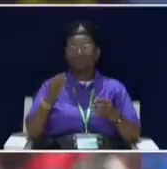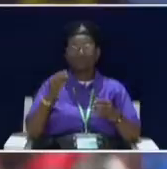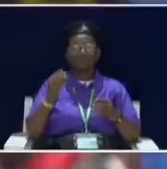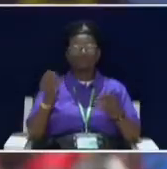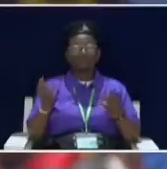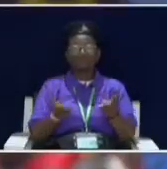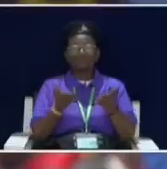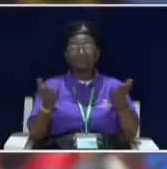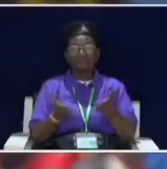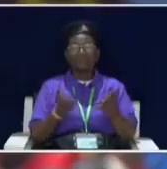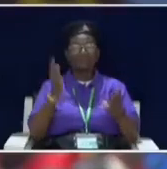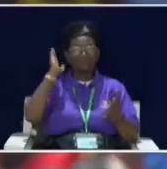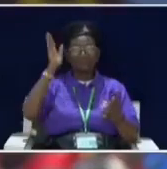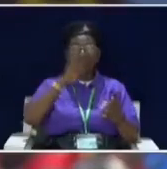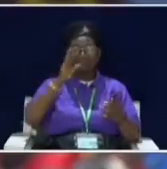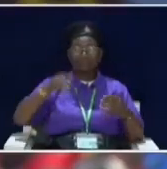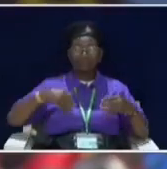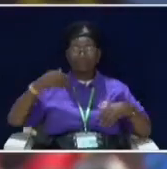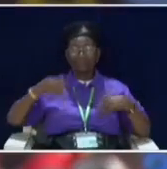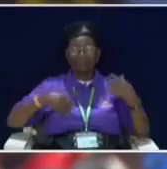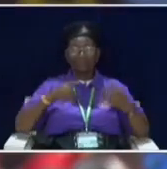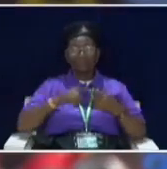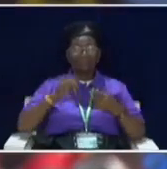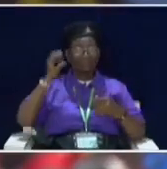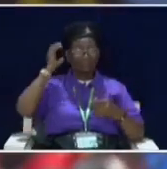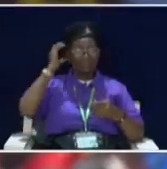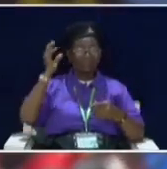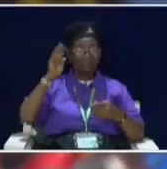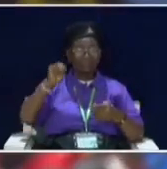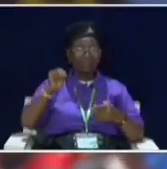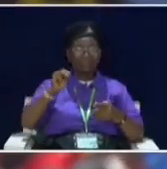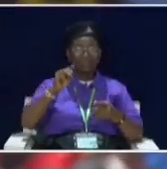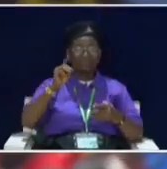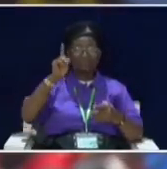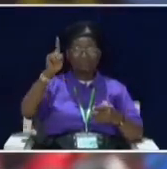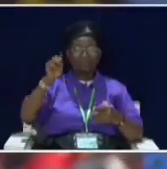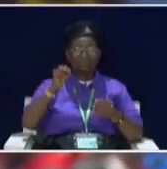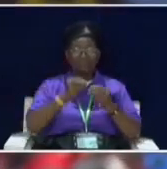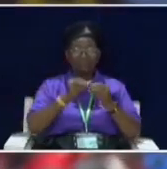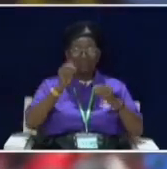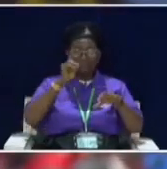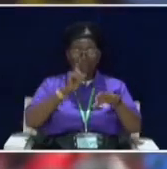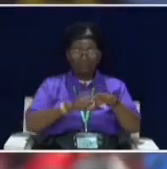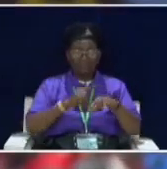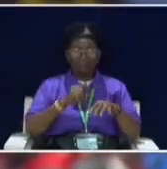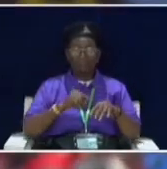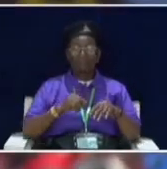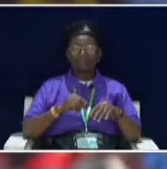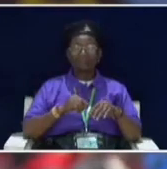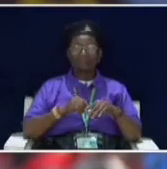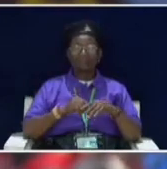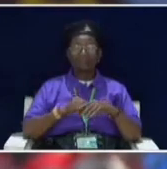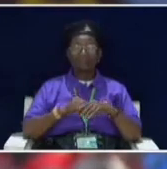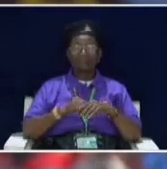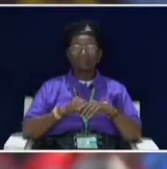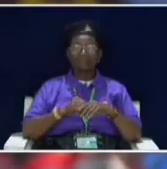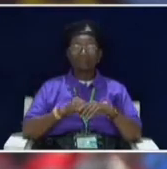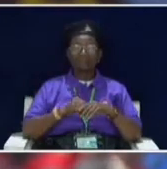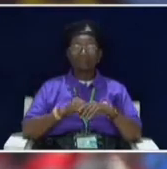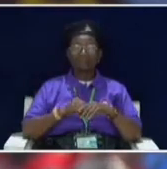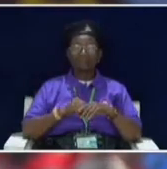them one more time. Awa ti awa gan lana inu wa o dun pe a tun gbo won lekan si.